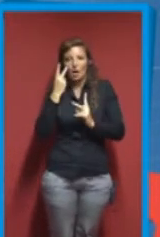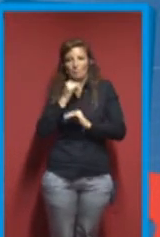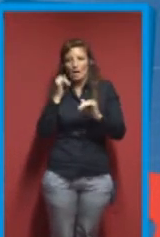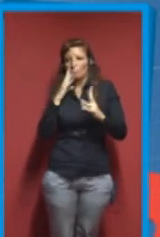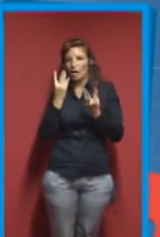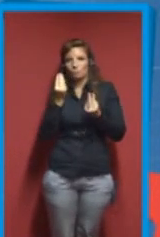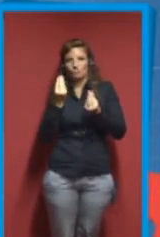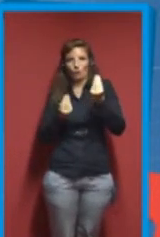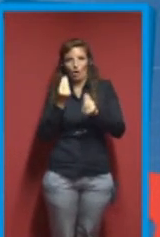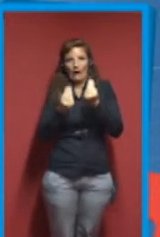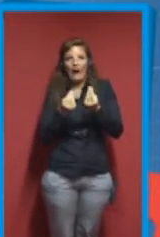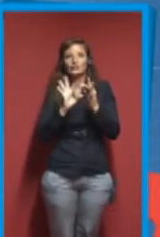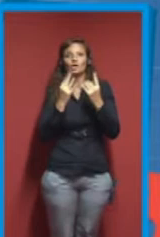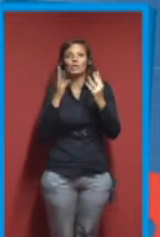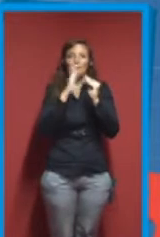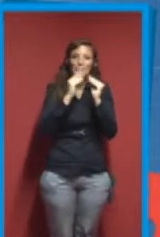in places like this.